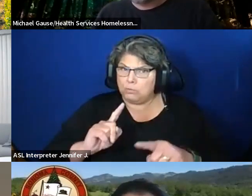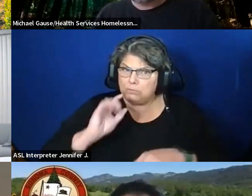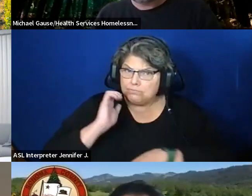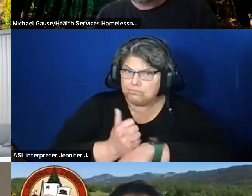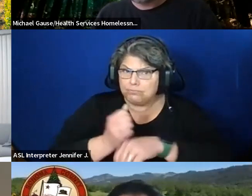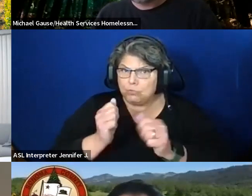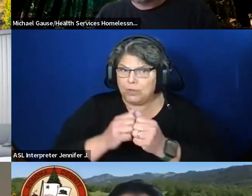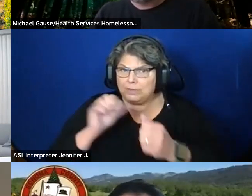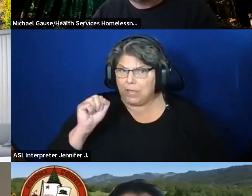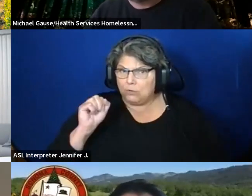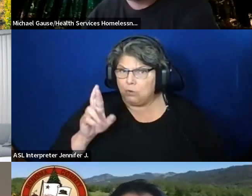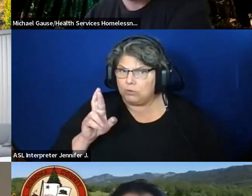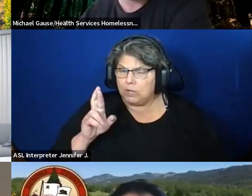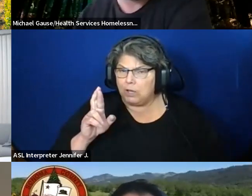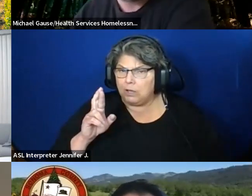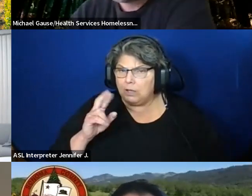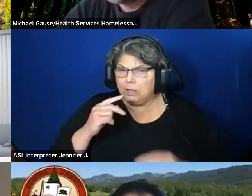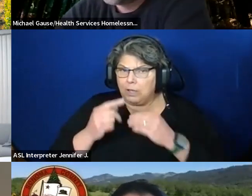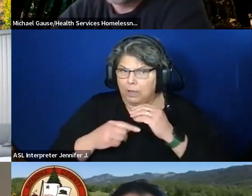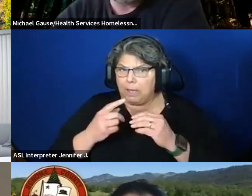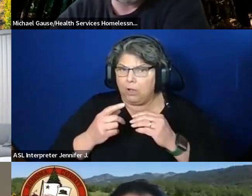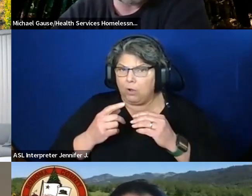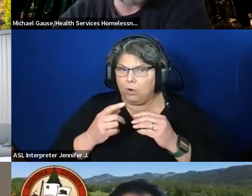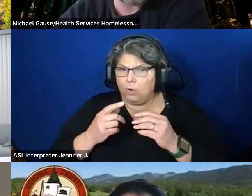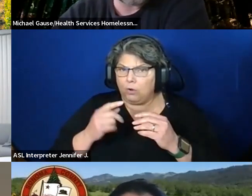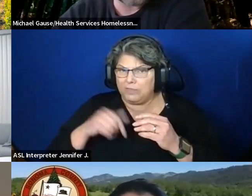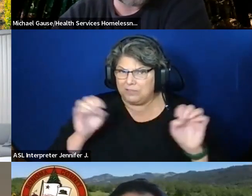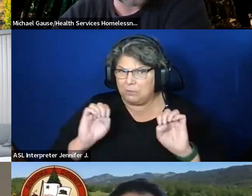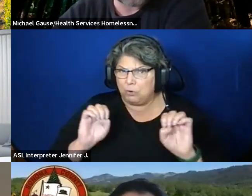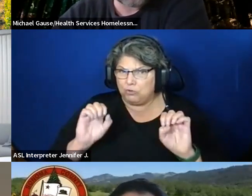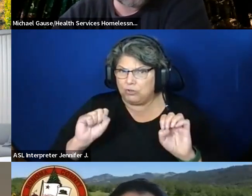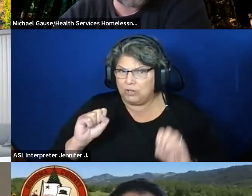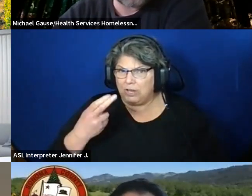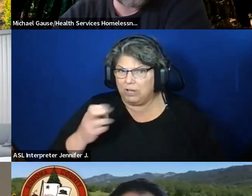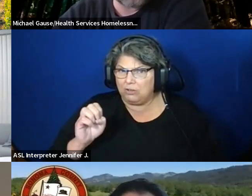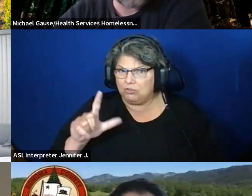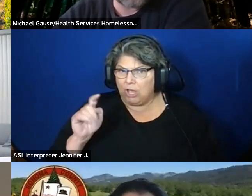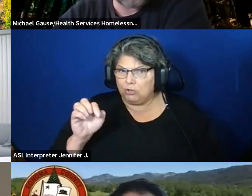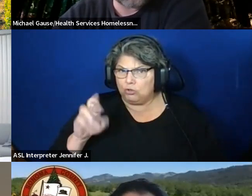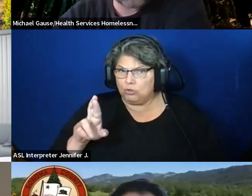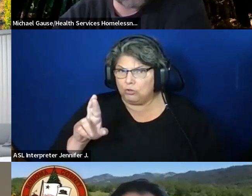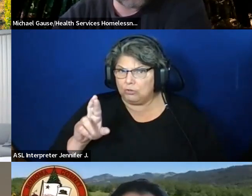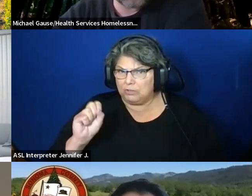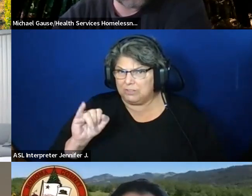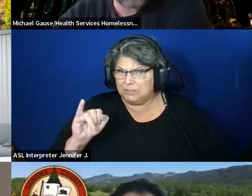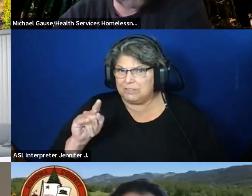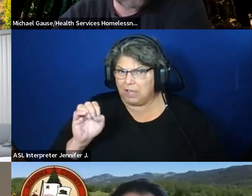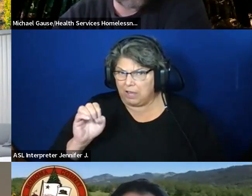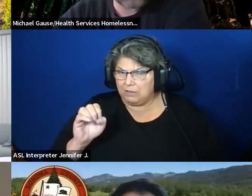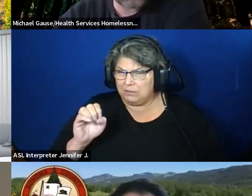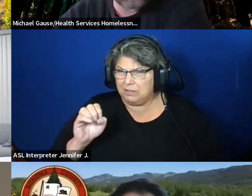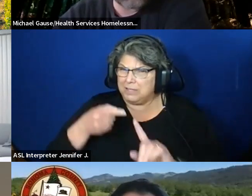Santa Rosa concerning this emergency shelter site? And specifically he asked whether there's been an